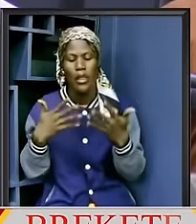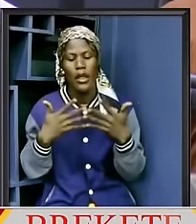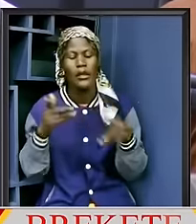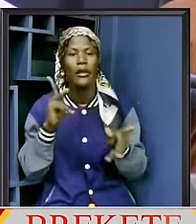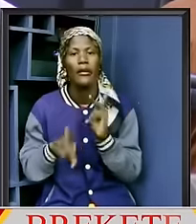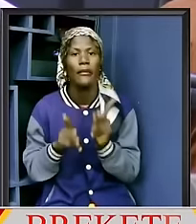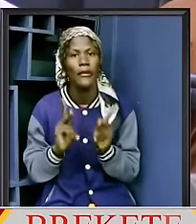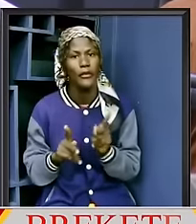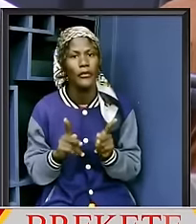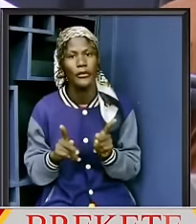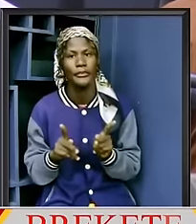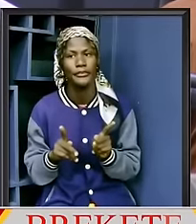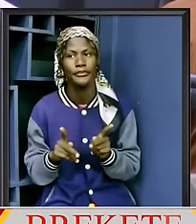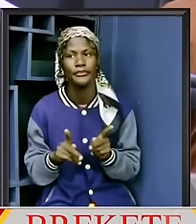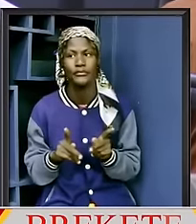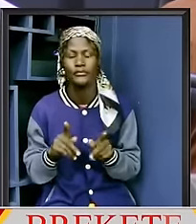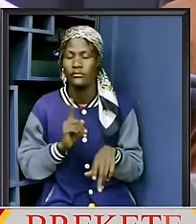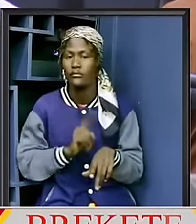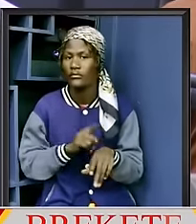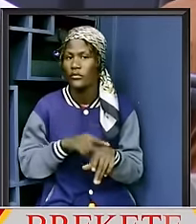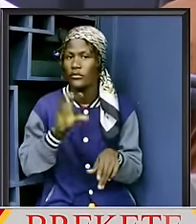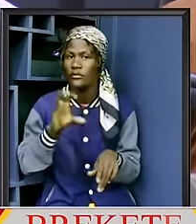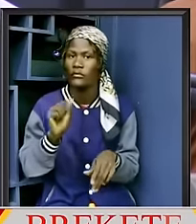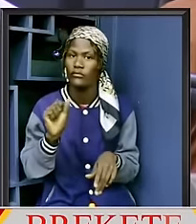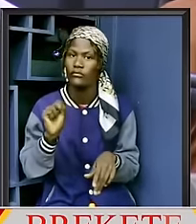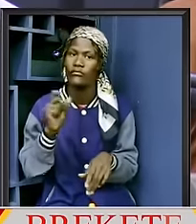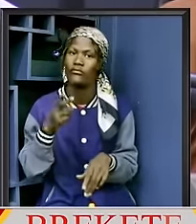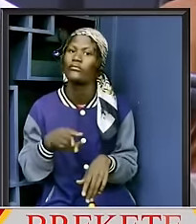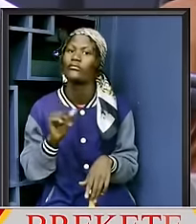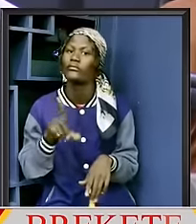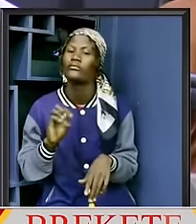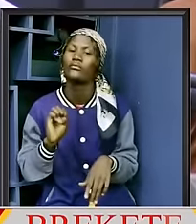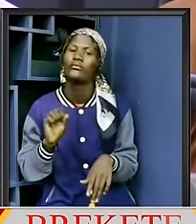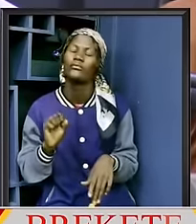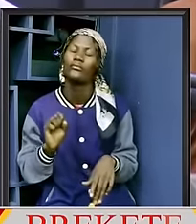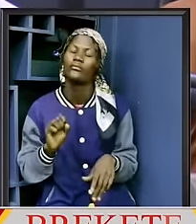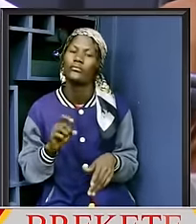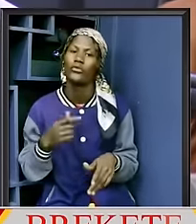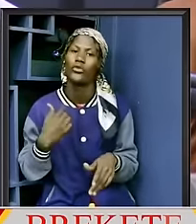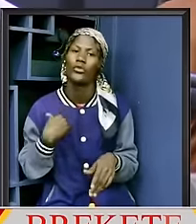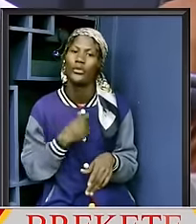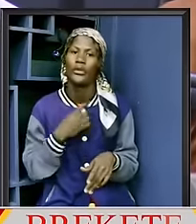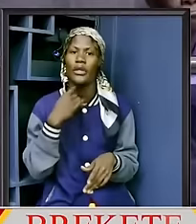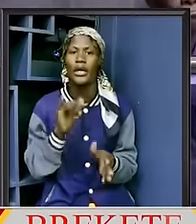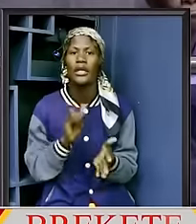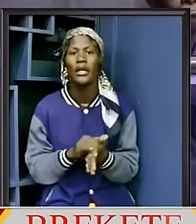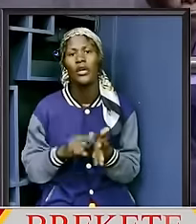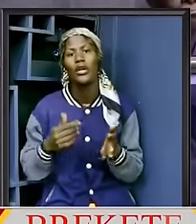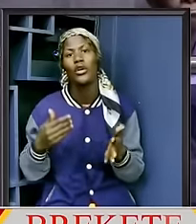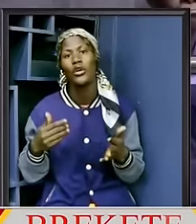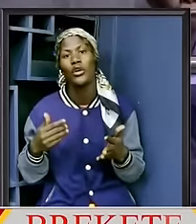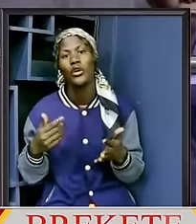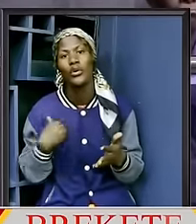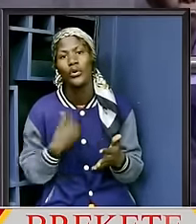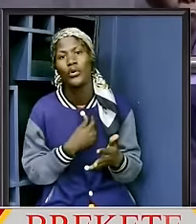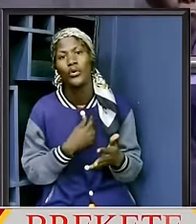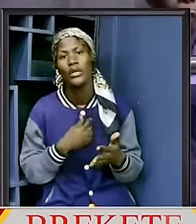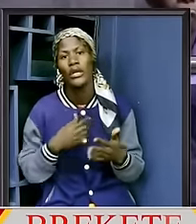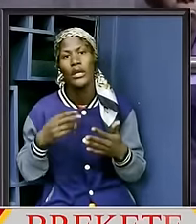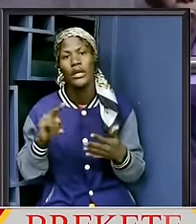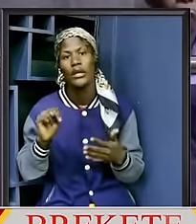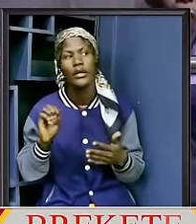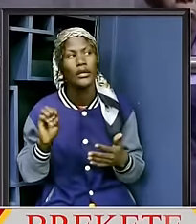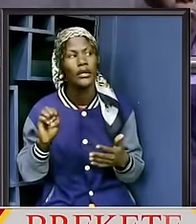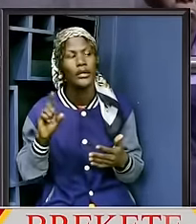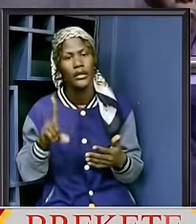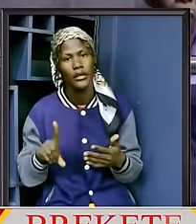them. During the cashless, we told them that we need POS because the company, the